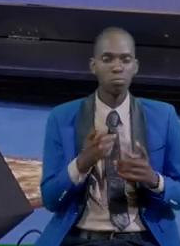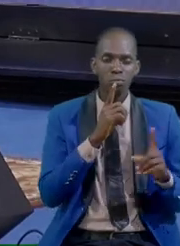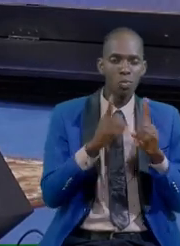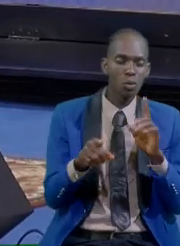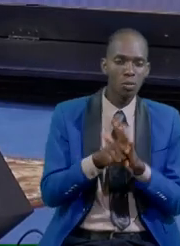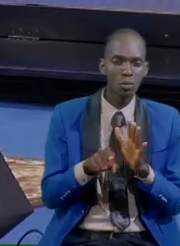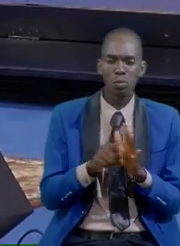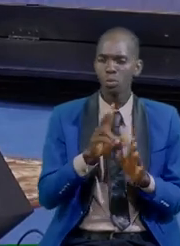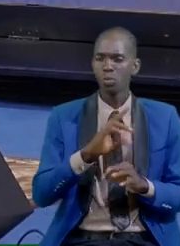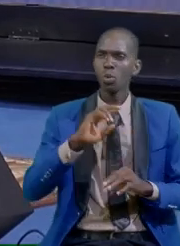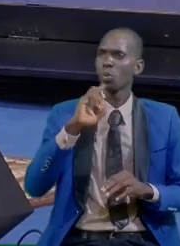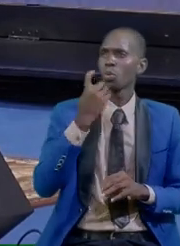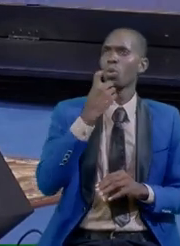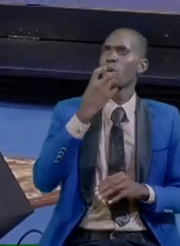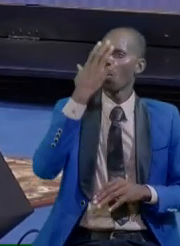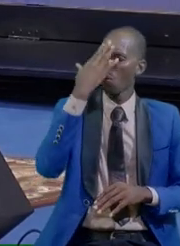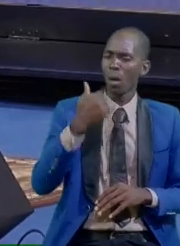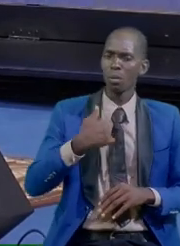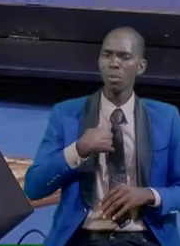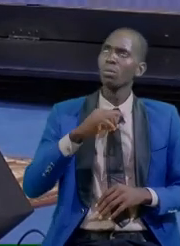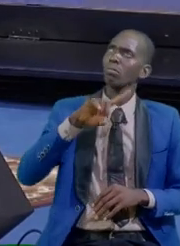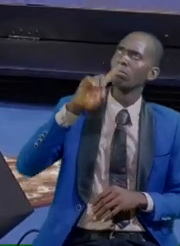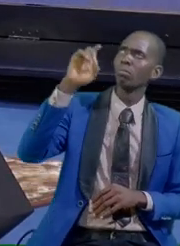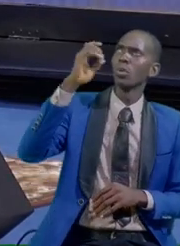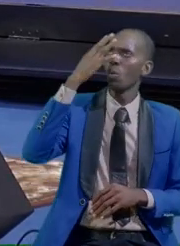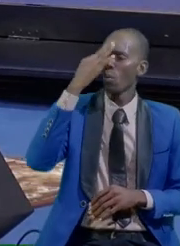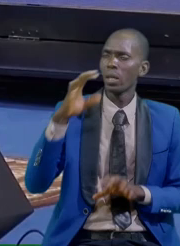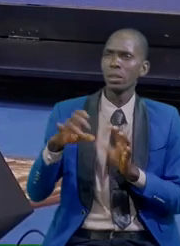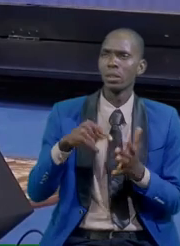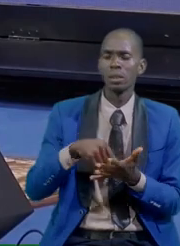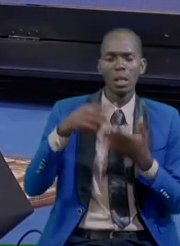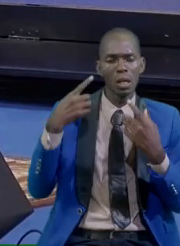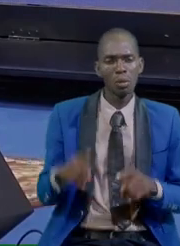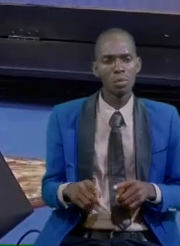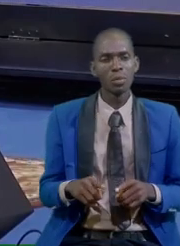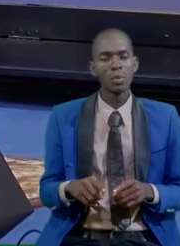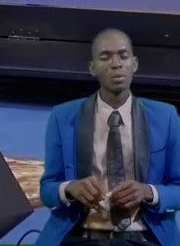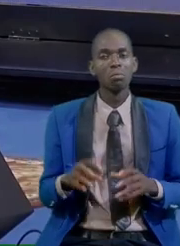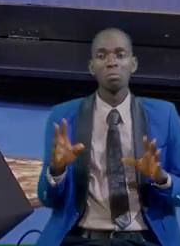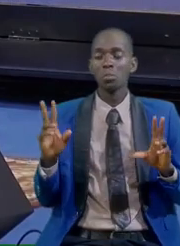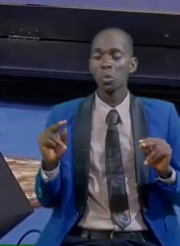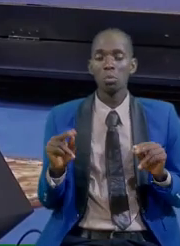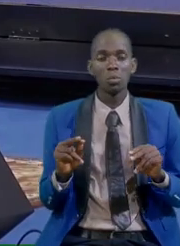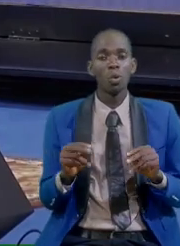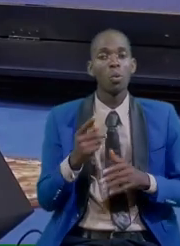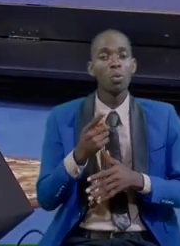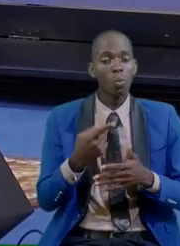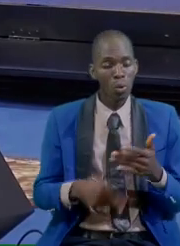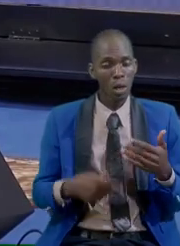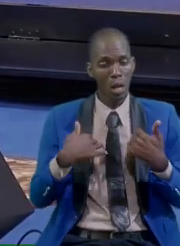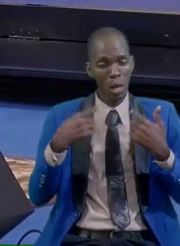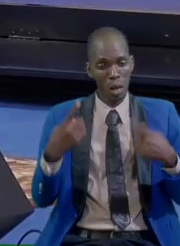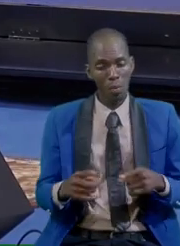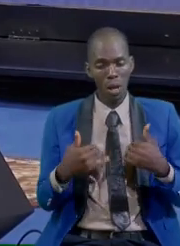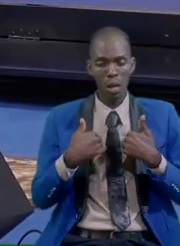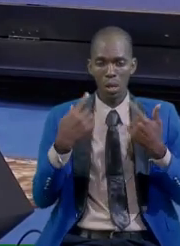question. Why me? Why did this happen? It's there, it's there. What we need is solution. All the